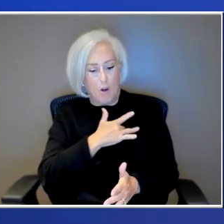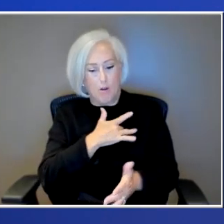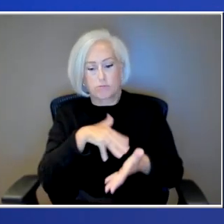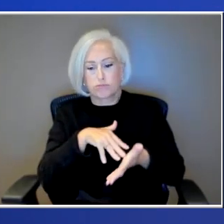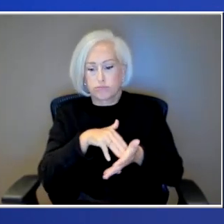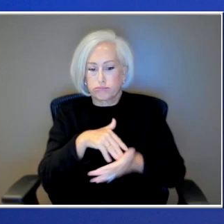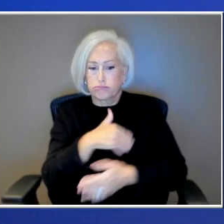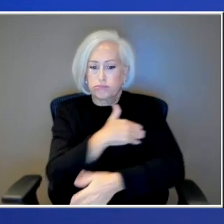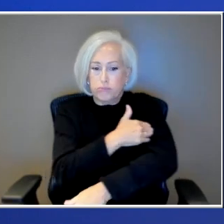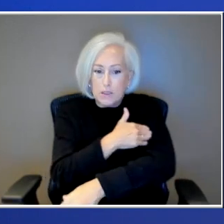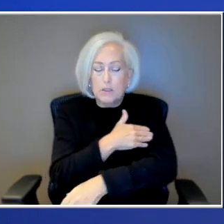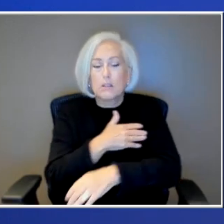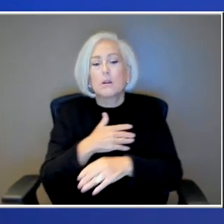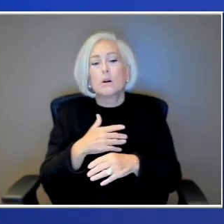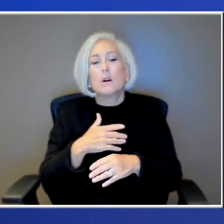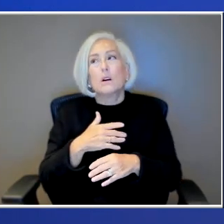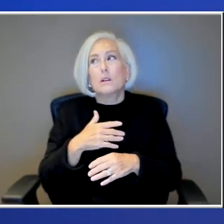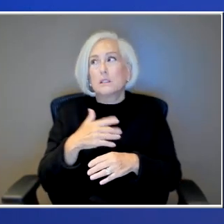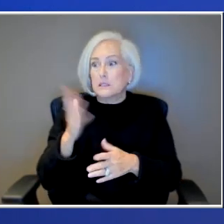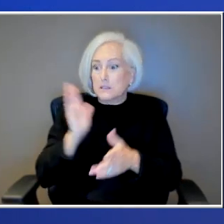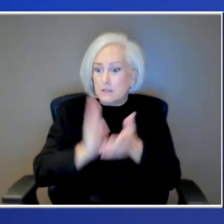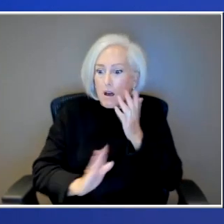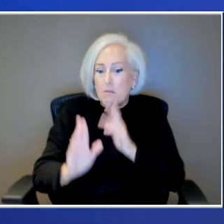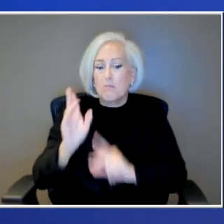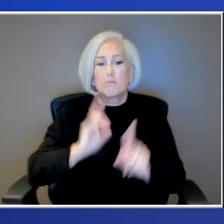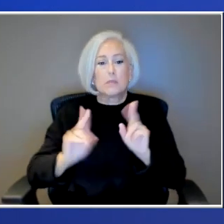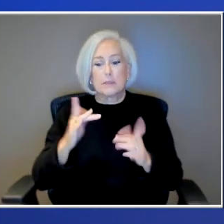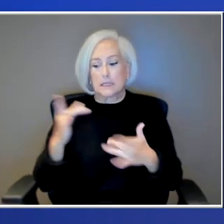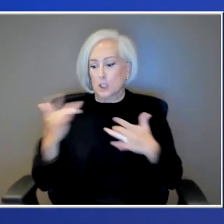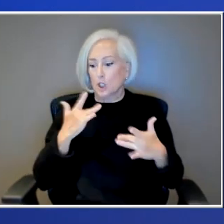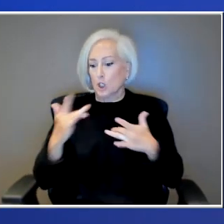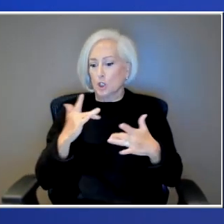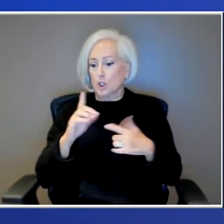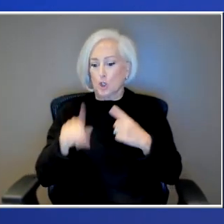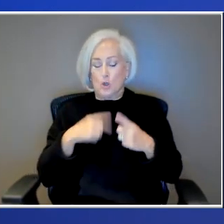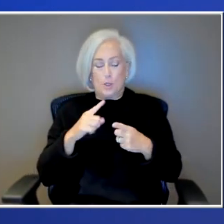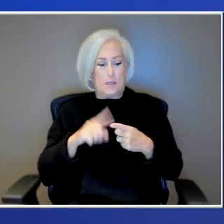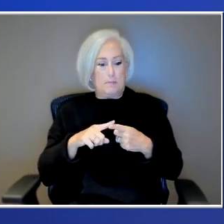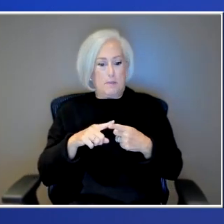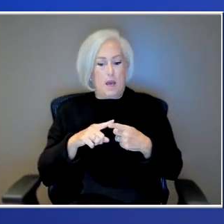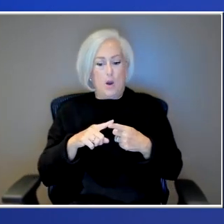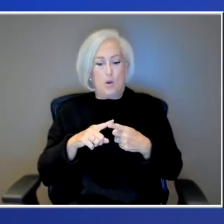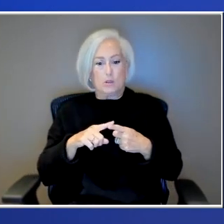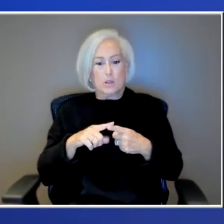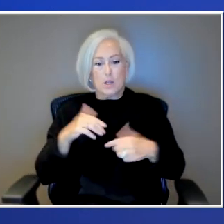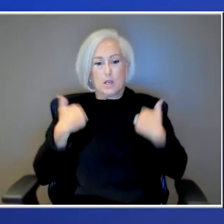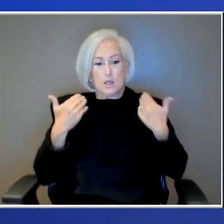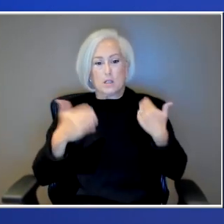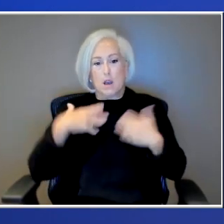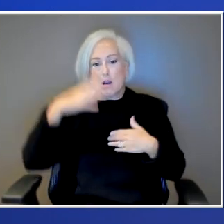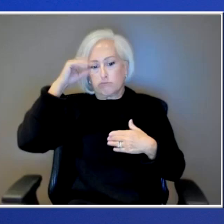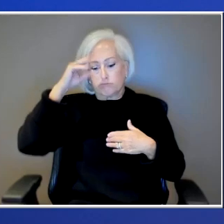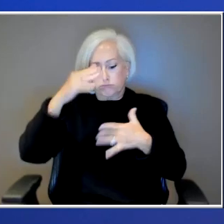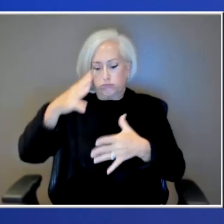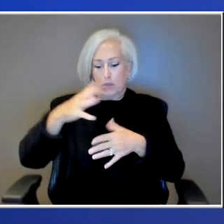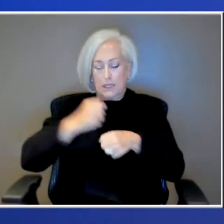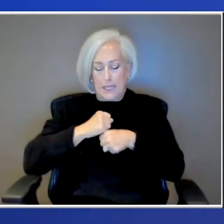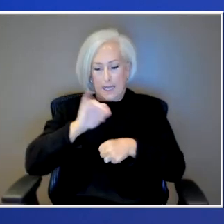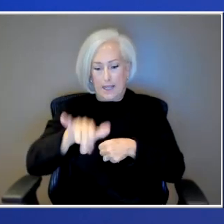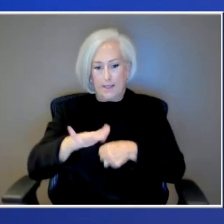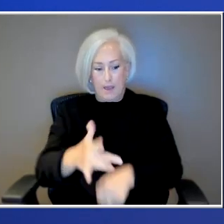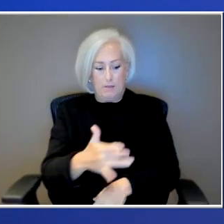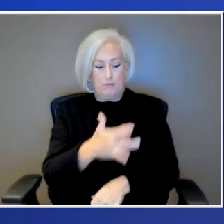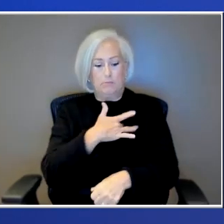been reports of the cardiomyopathy. But this is significantly less in both severity and numbers than people who actually